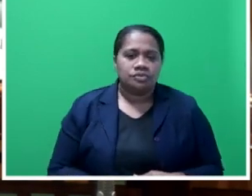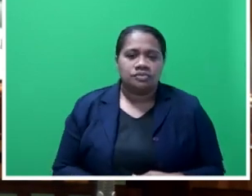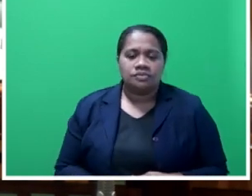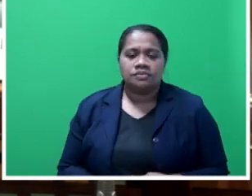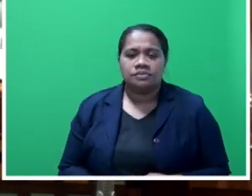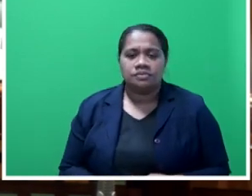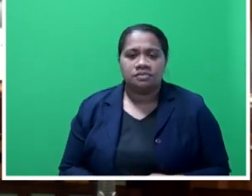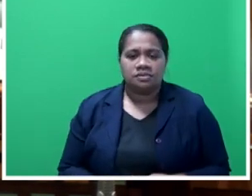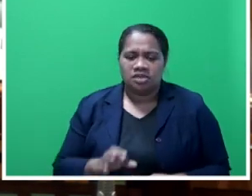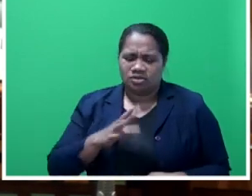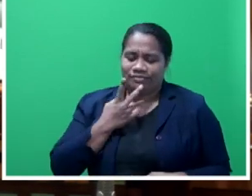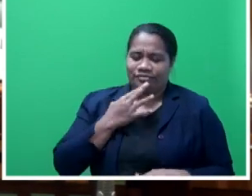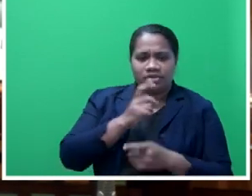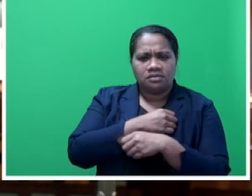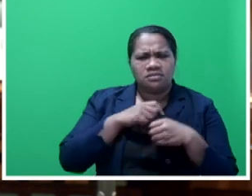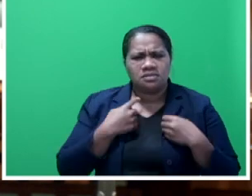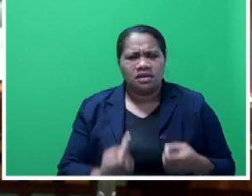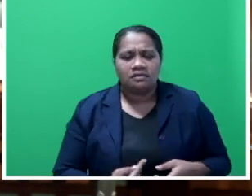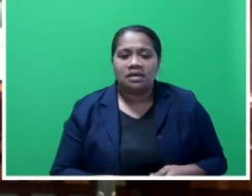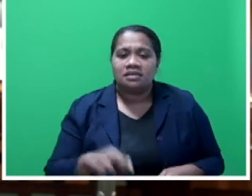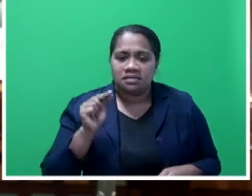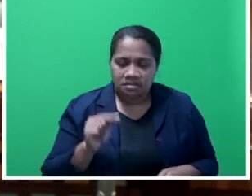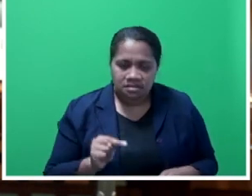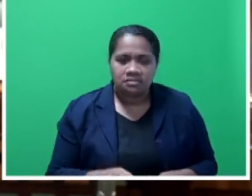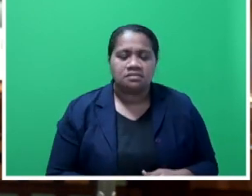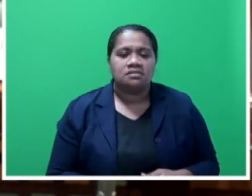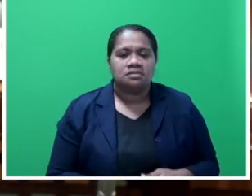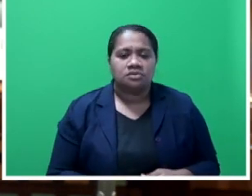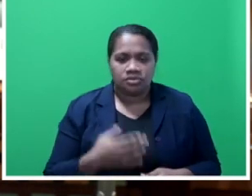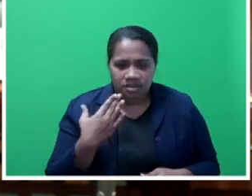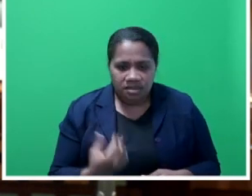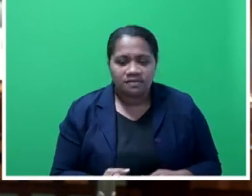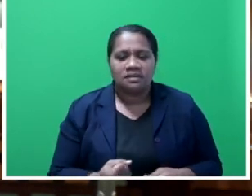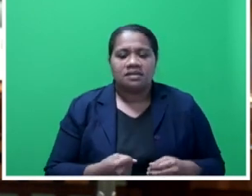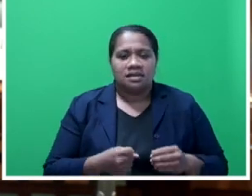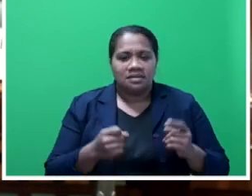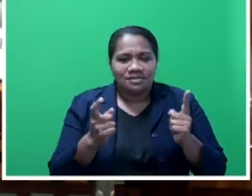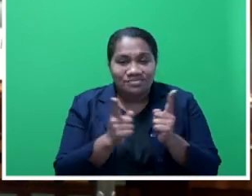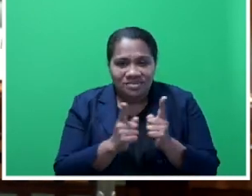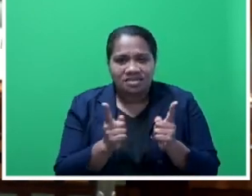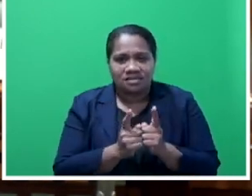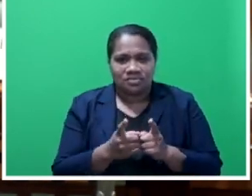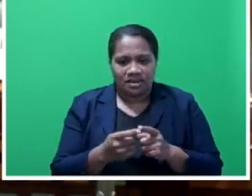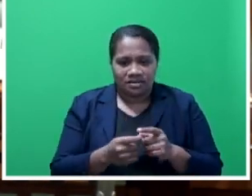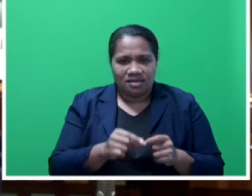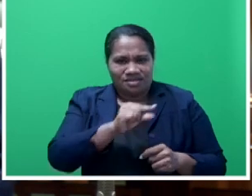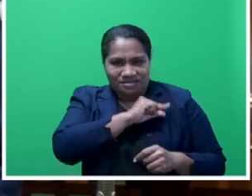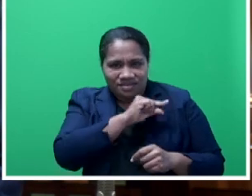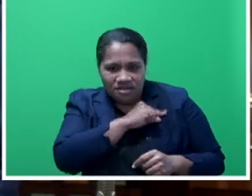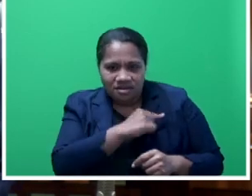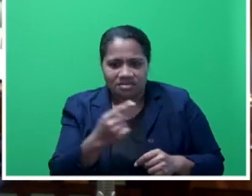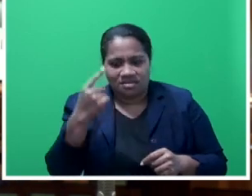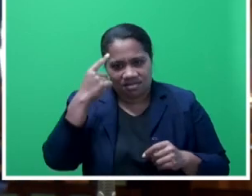ourselves. There needs to be a philosophical meeting of minds. Honorable